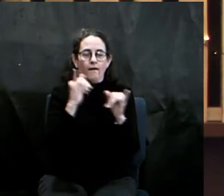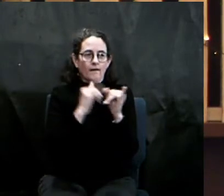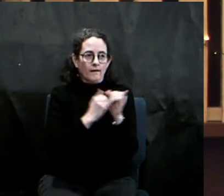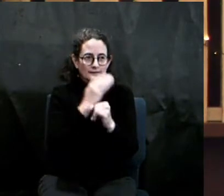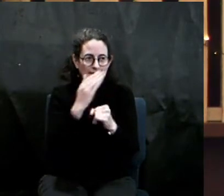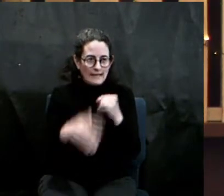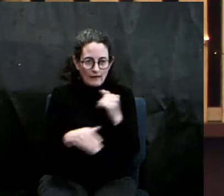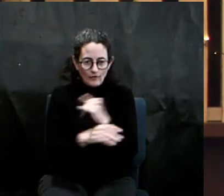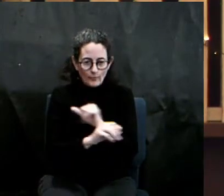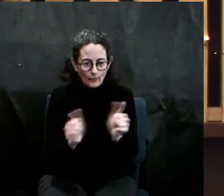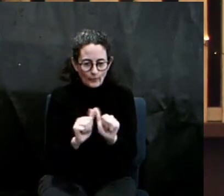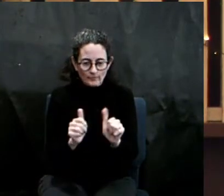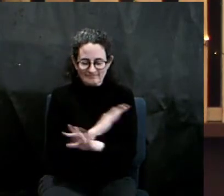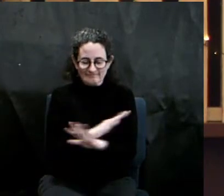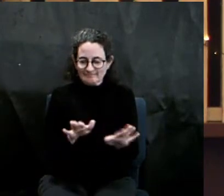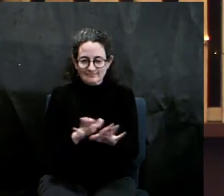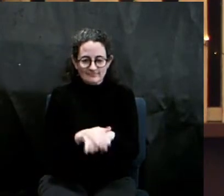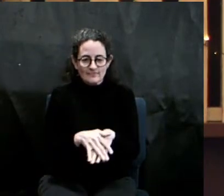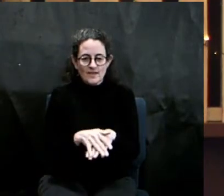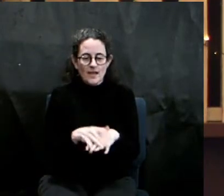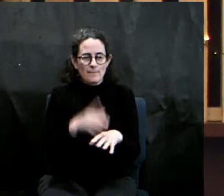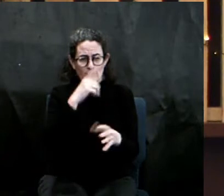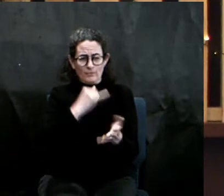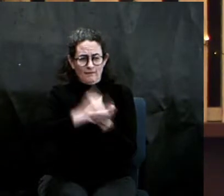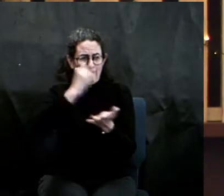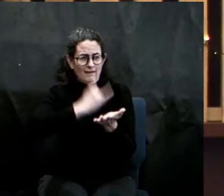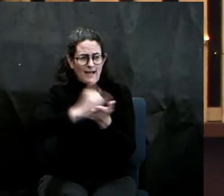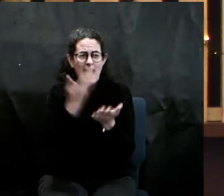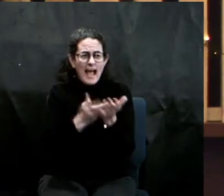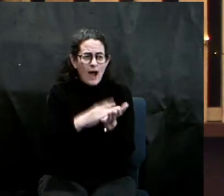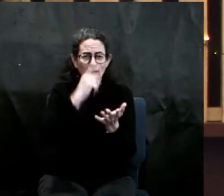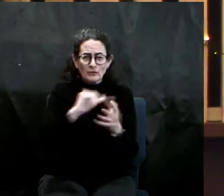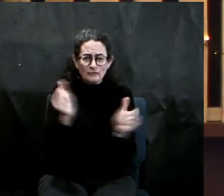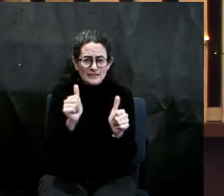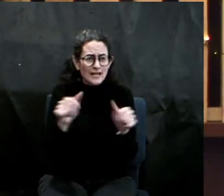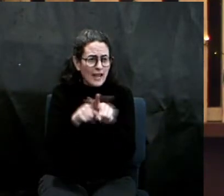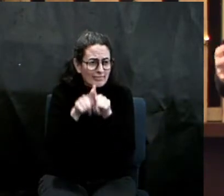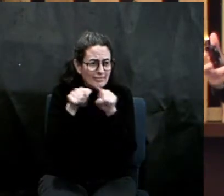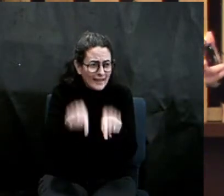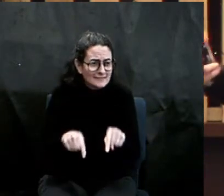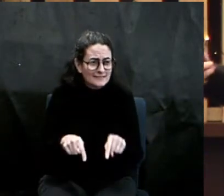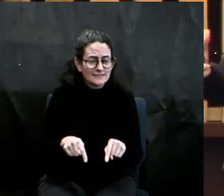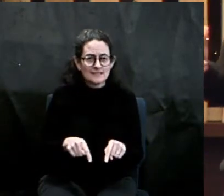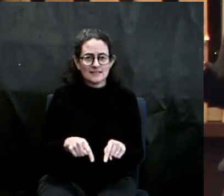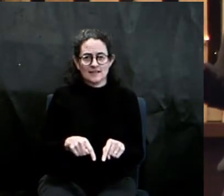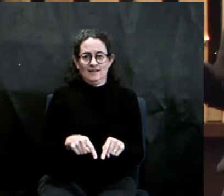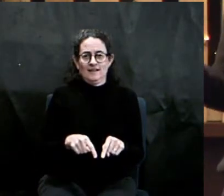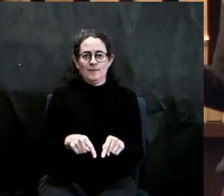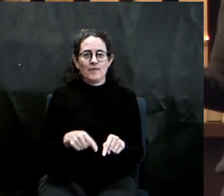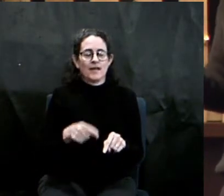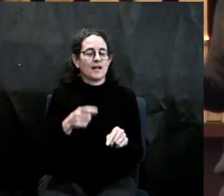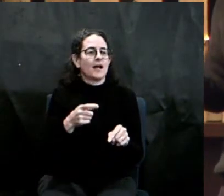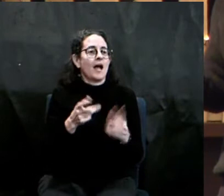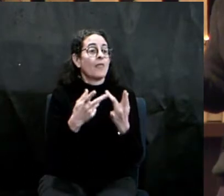But even the criticism of the final episode of Lost didn't compare to what some were saying about the